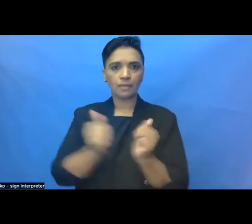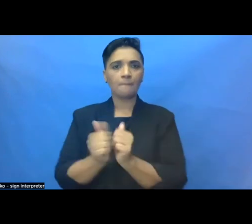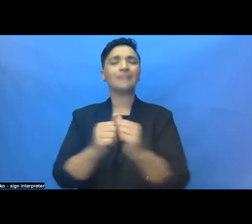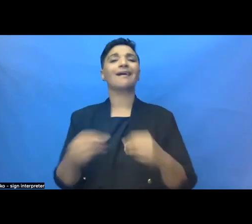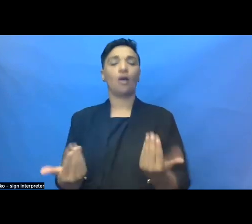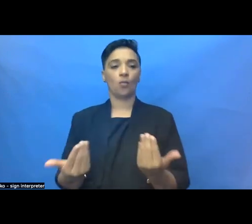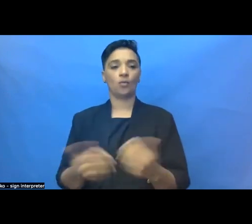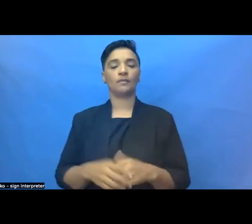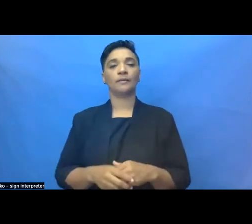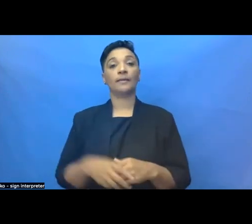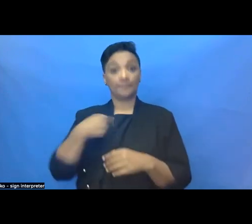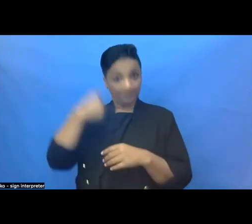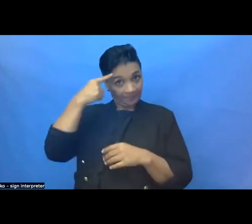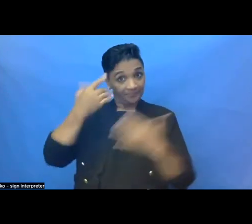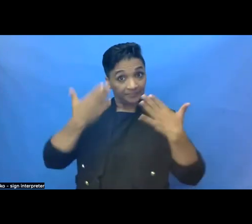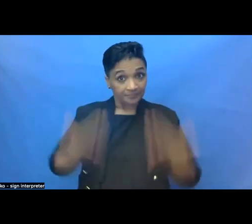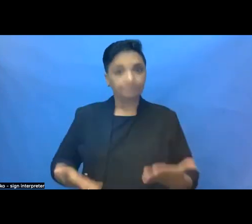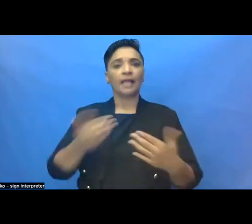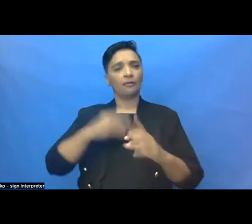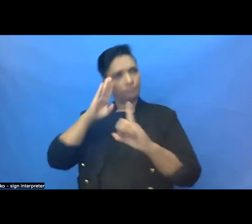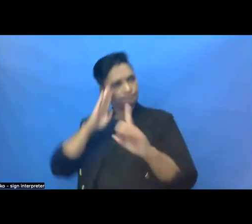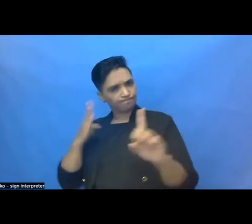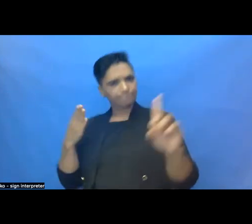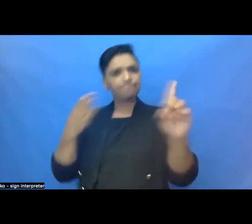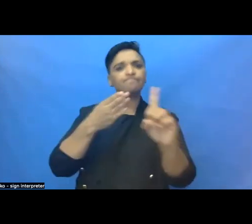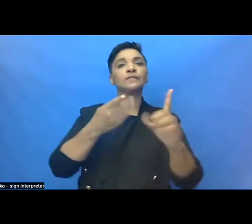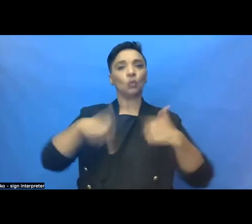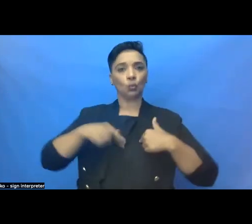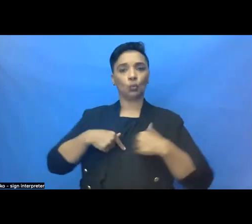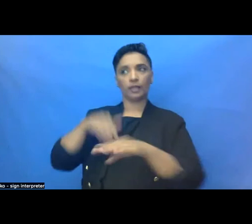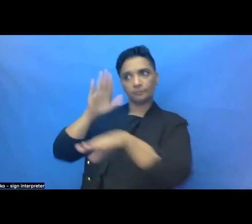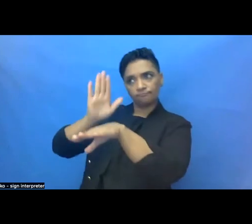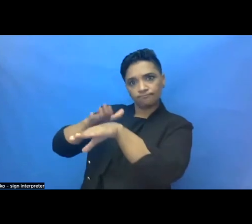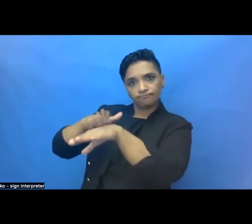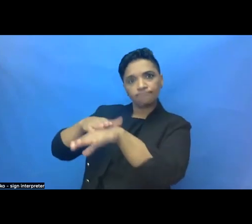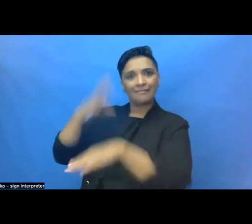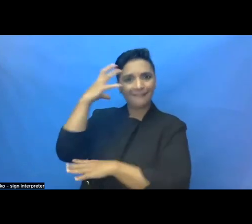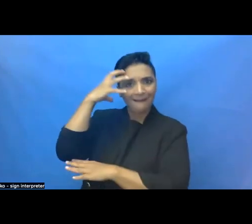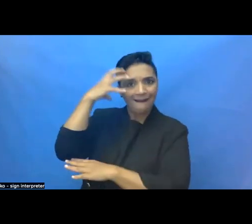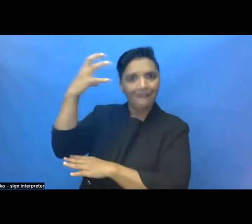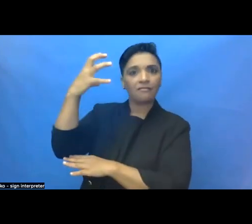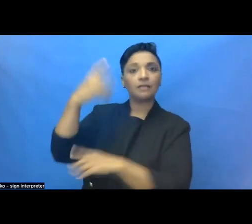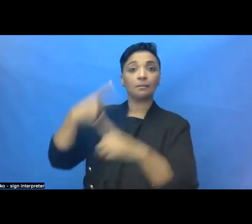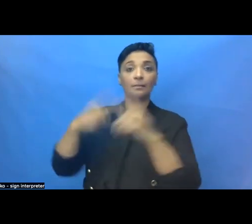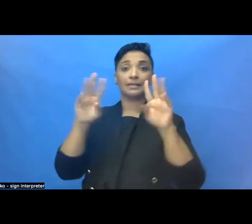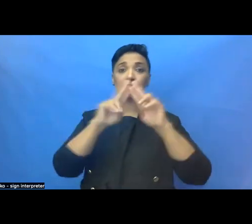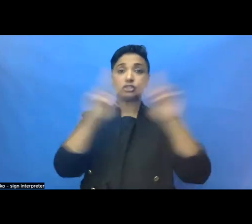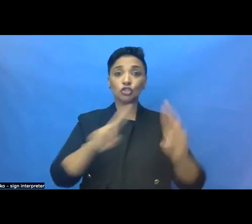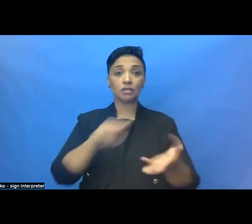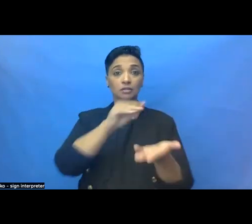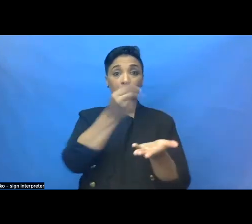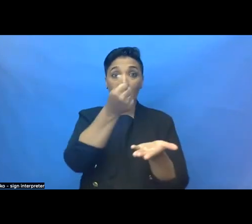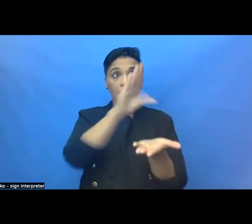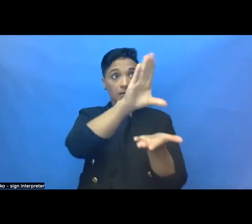have a very good aim to push to our governments, to push to international donors,